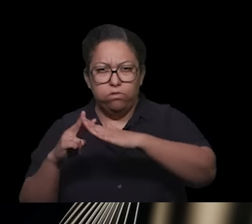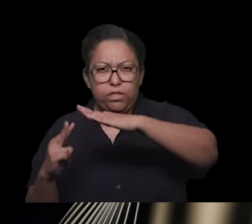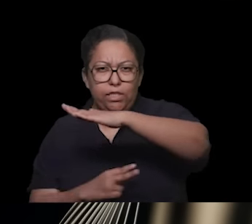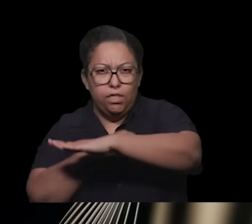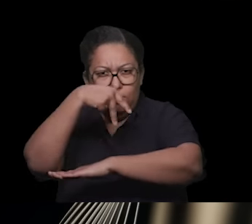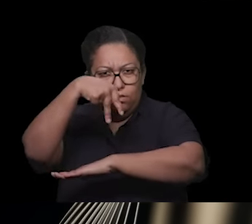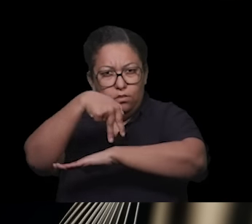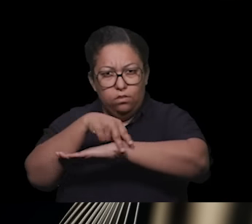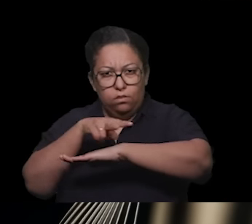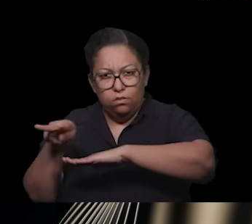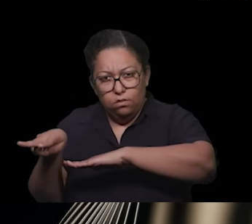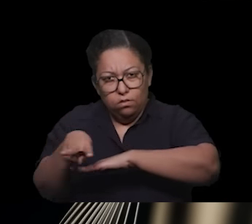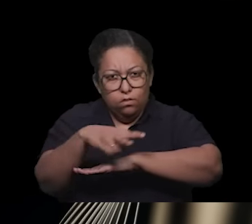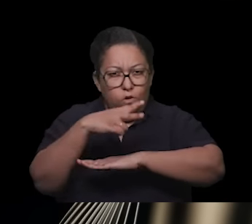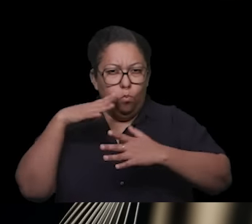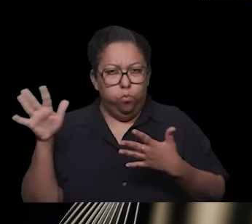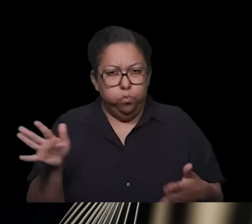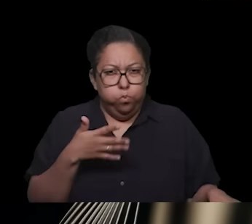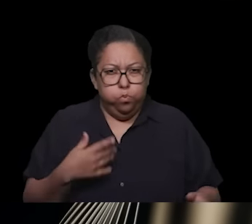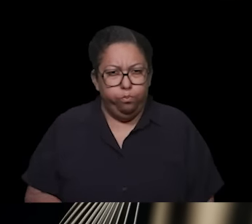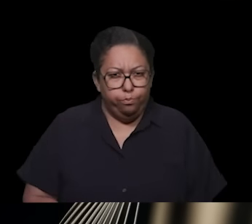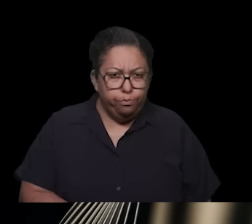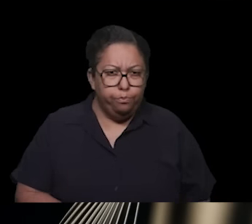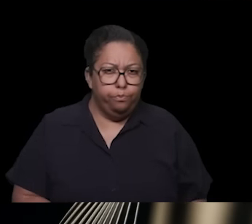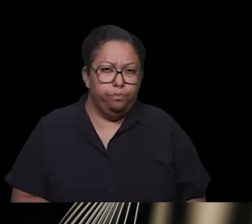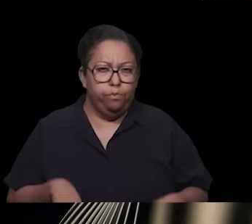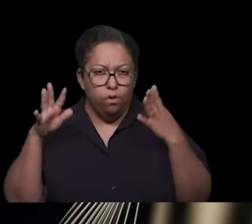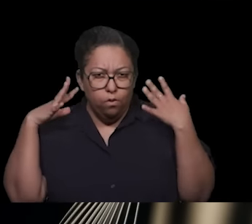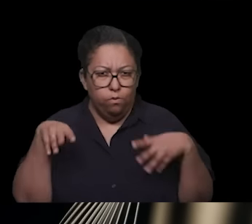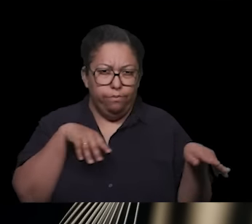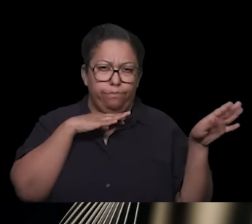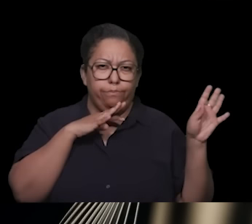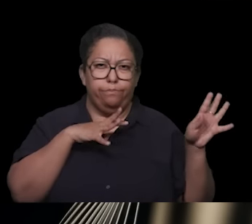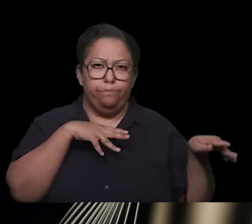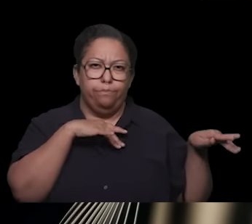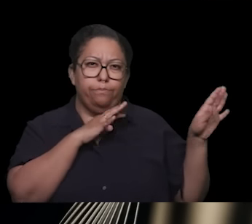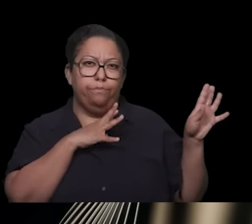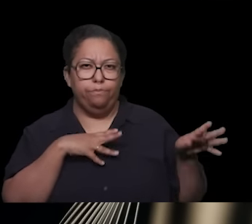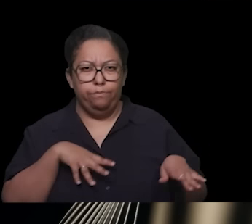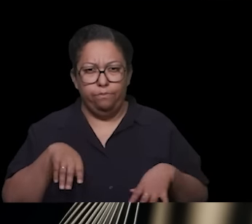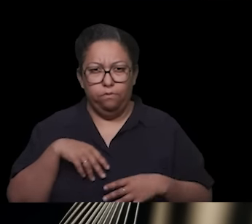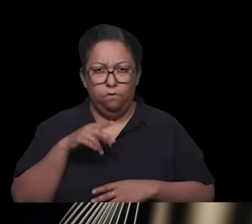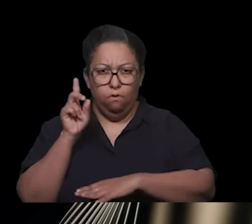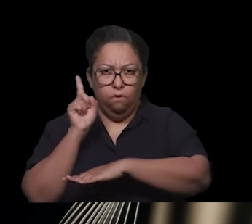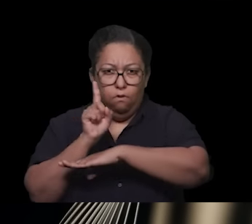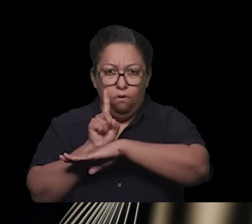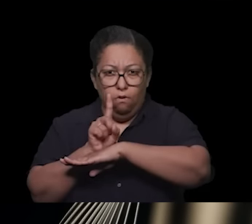down. The wind stirs her blue silk skirt and lifts her dark hair, which is plaited and pinned above her collar.